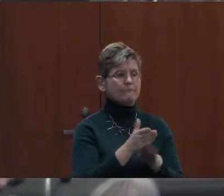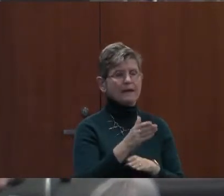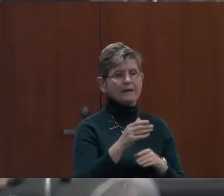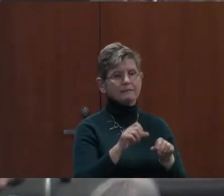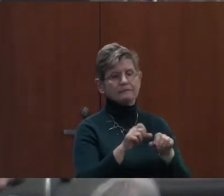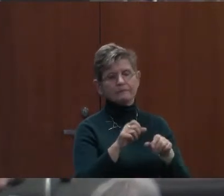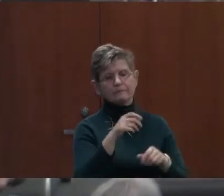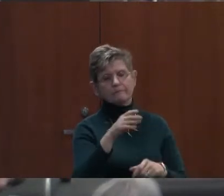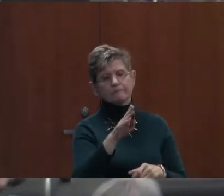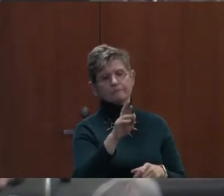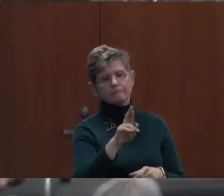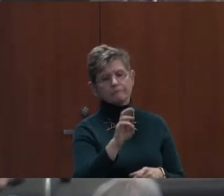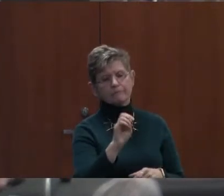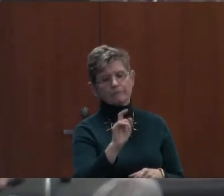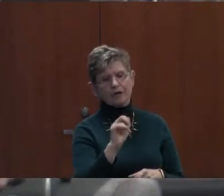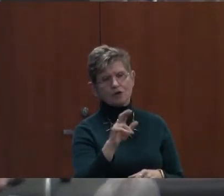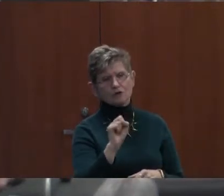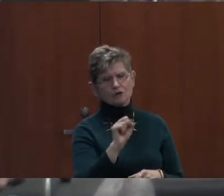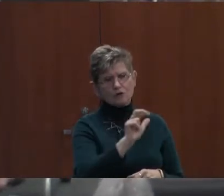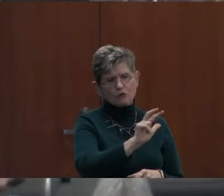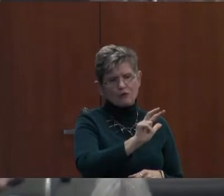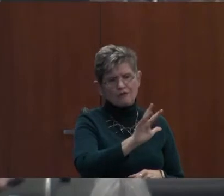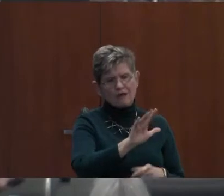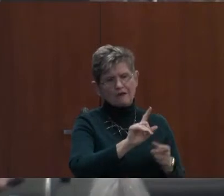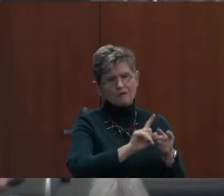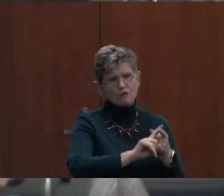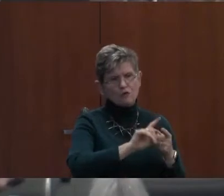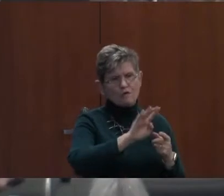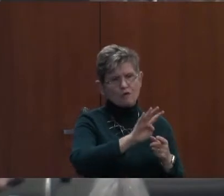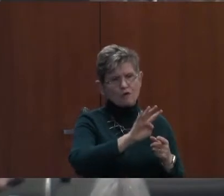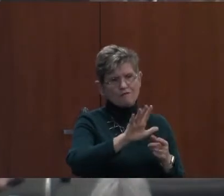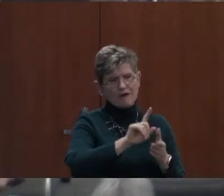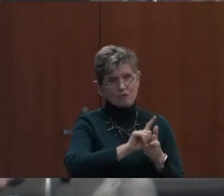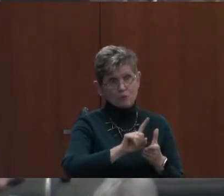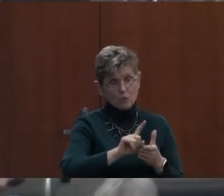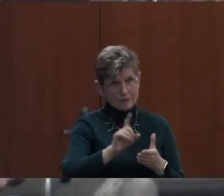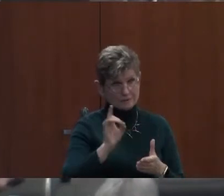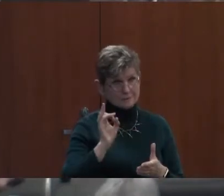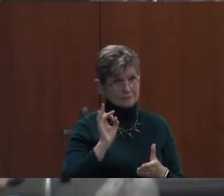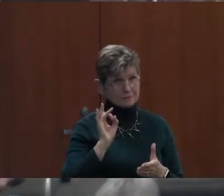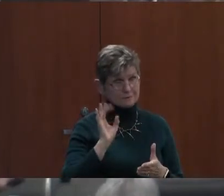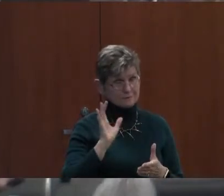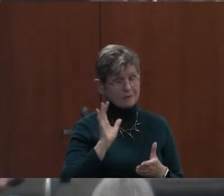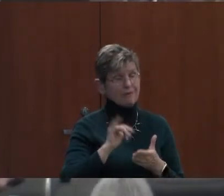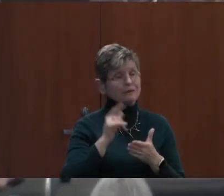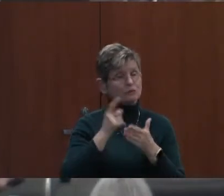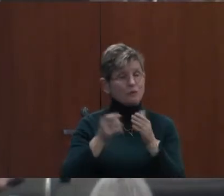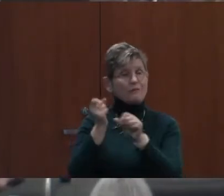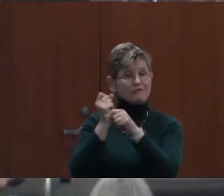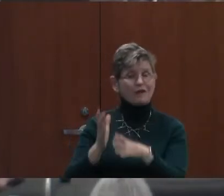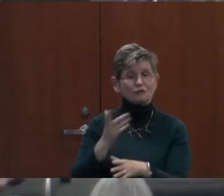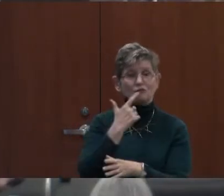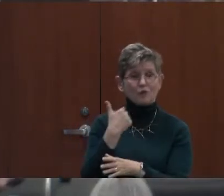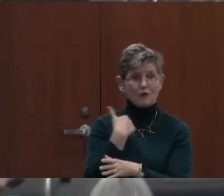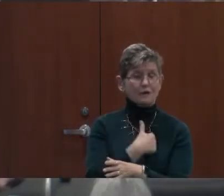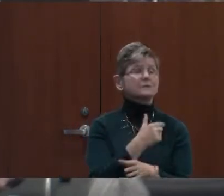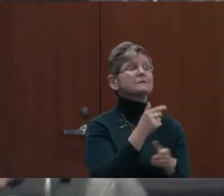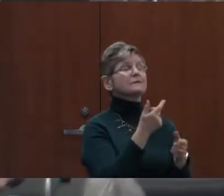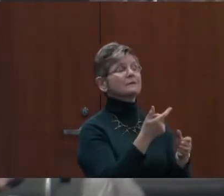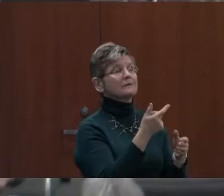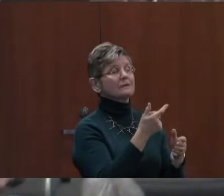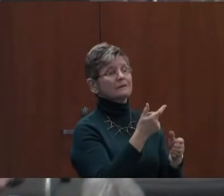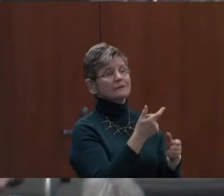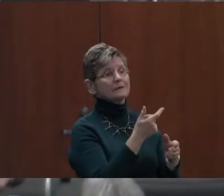is 35, 45 weeks. This is what we're being told from both the manufacturers and the contractors. So we're